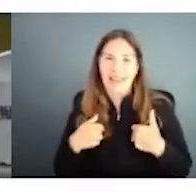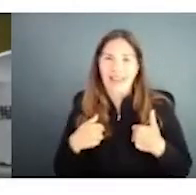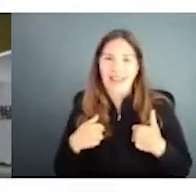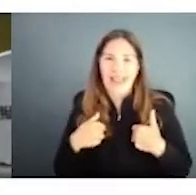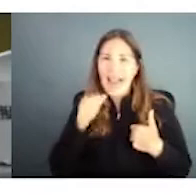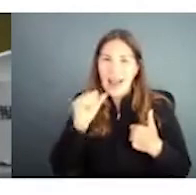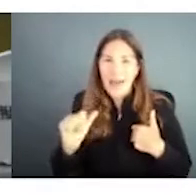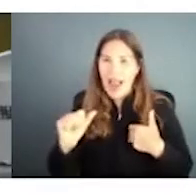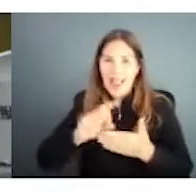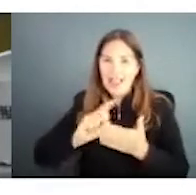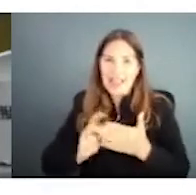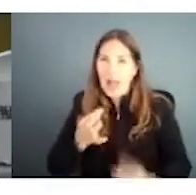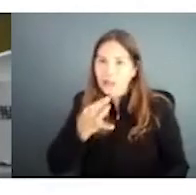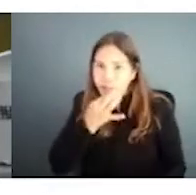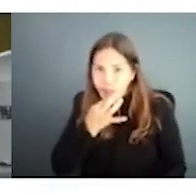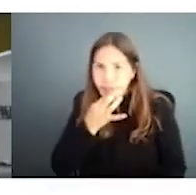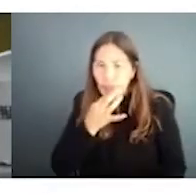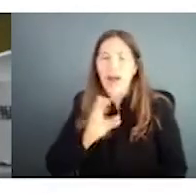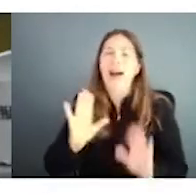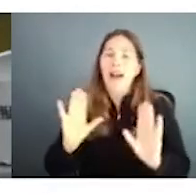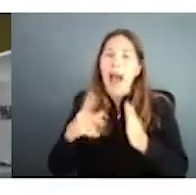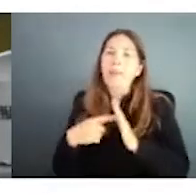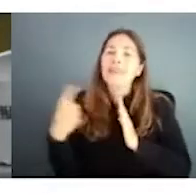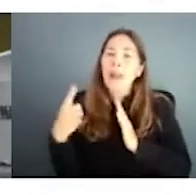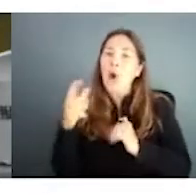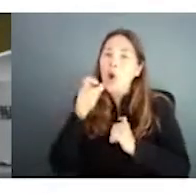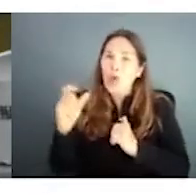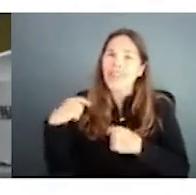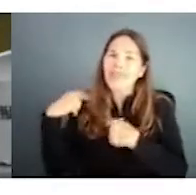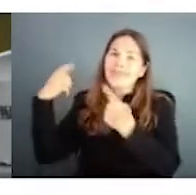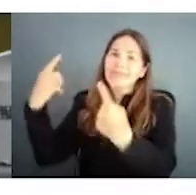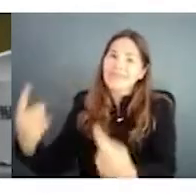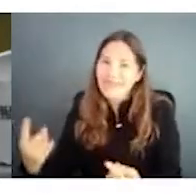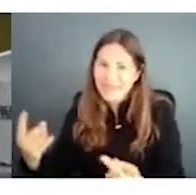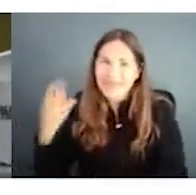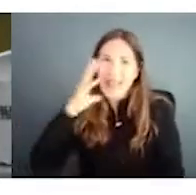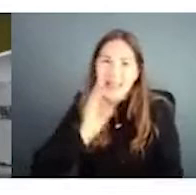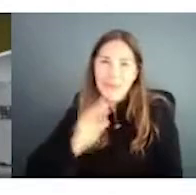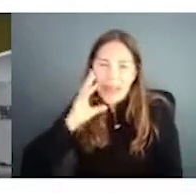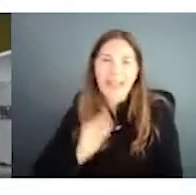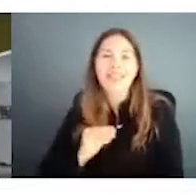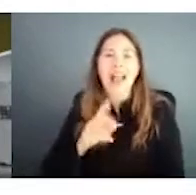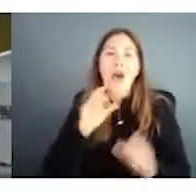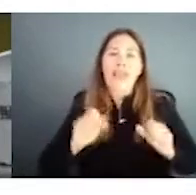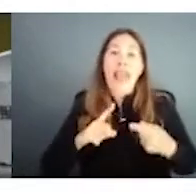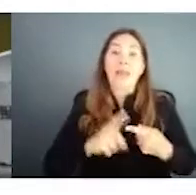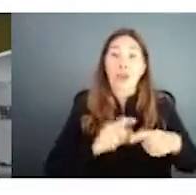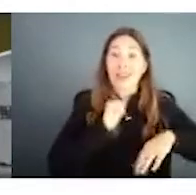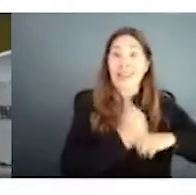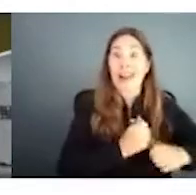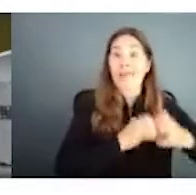video design expert. I'm just someone that's been around for a while. I was able to pilot these classes when they first came